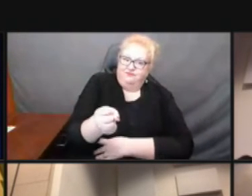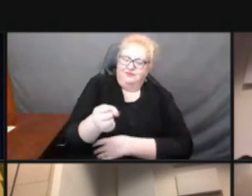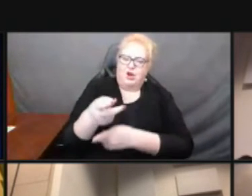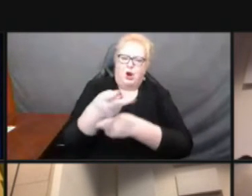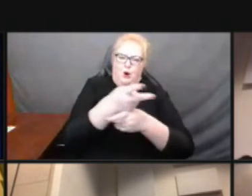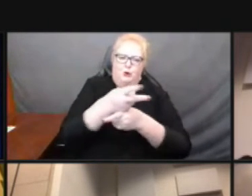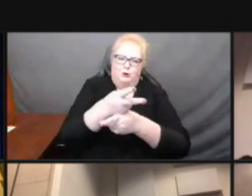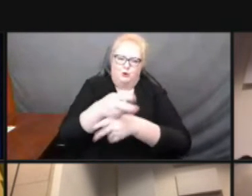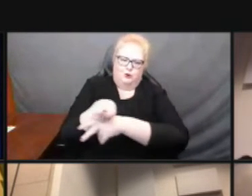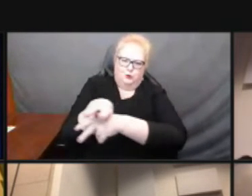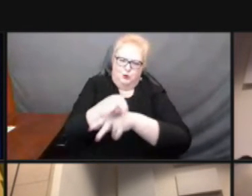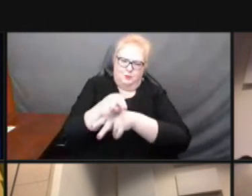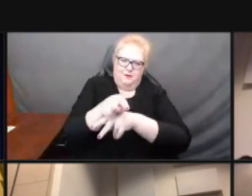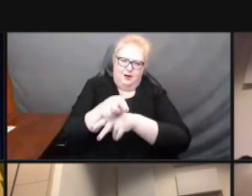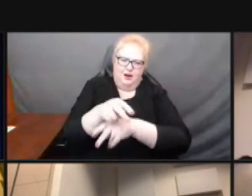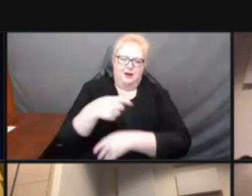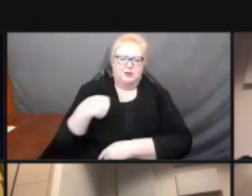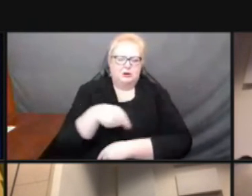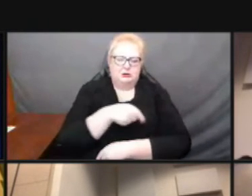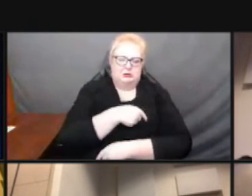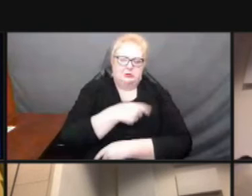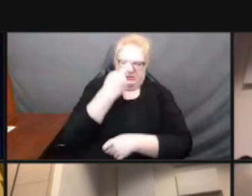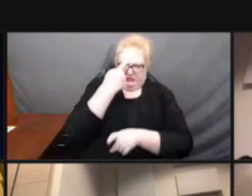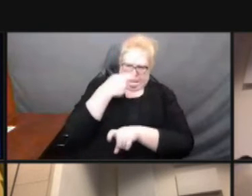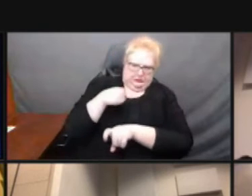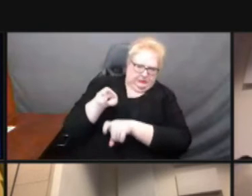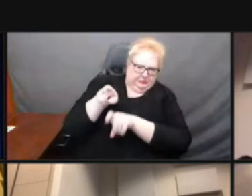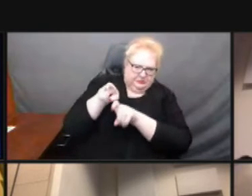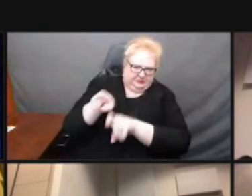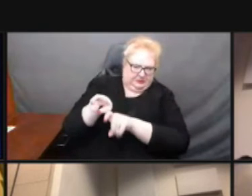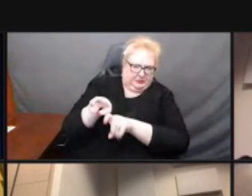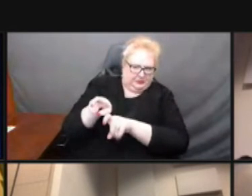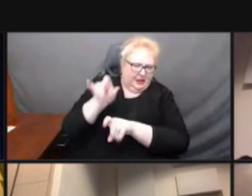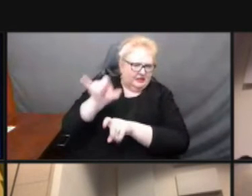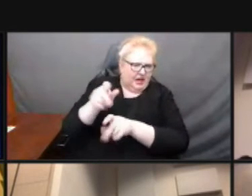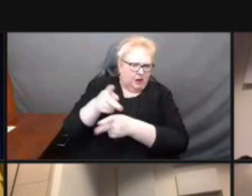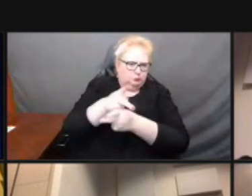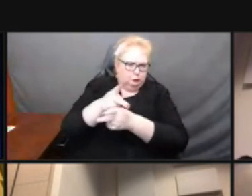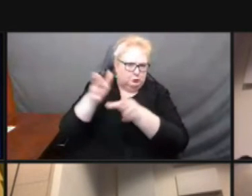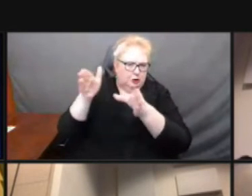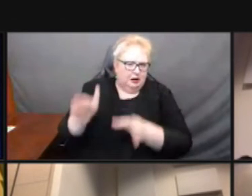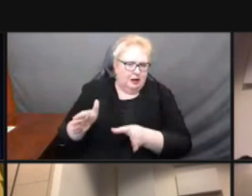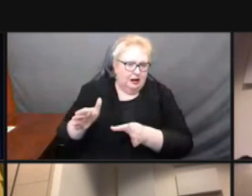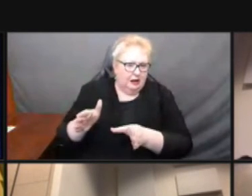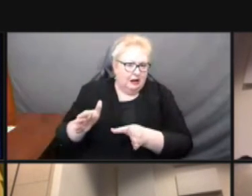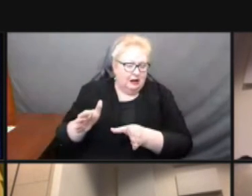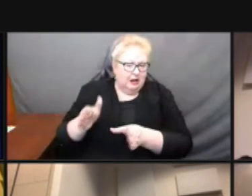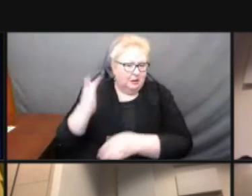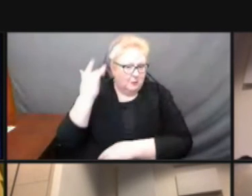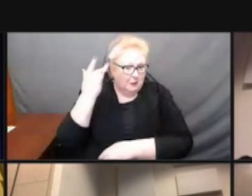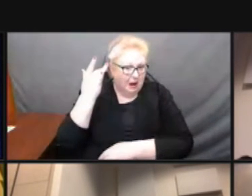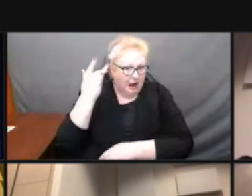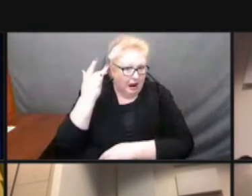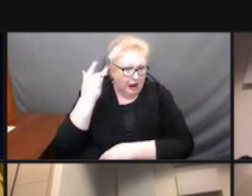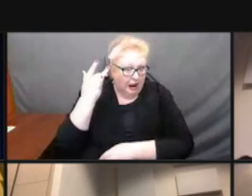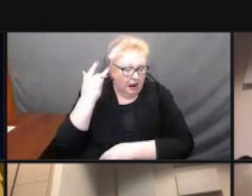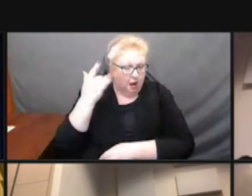And we despised that supervisor, not because he did not do his job